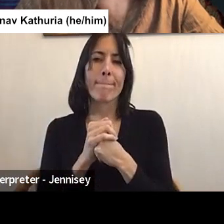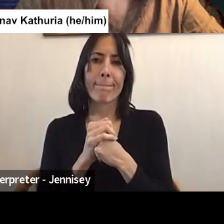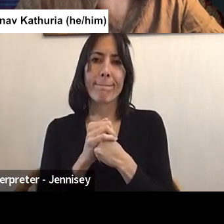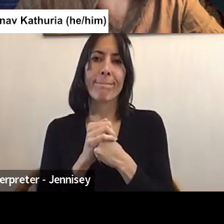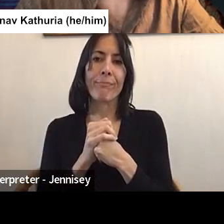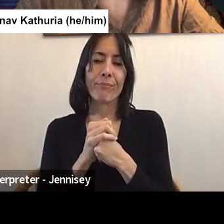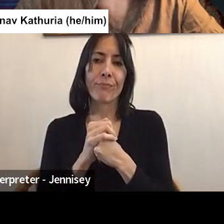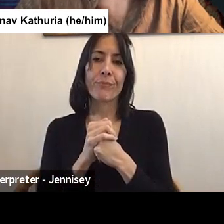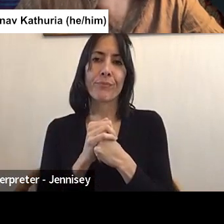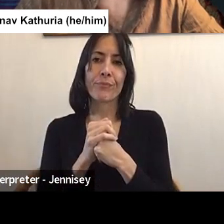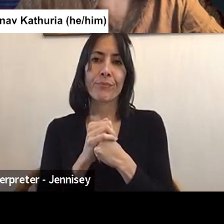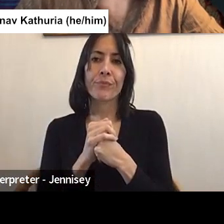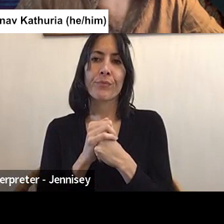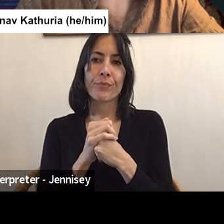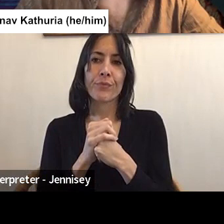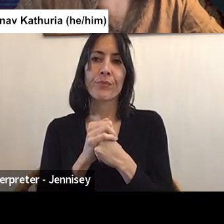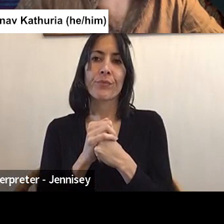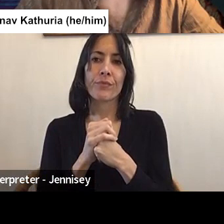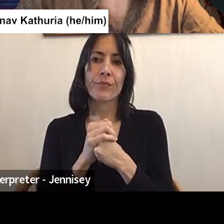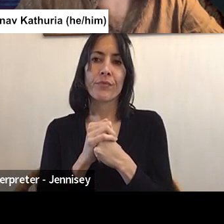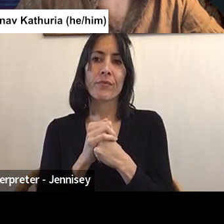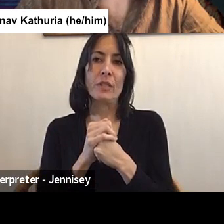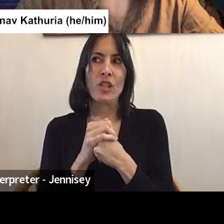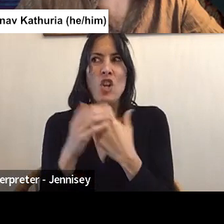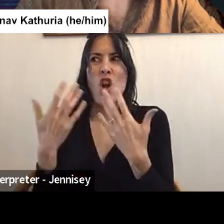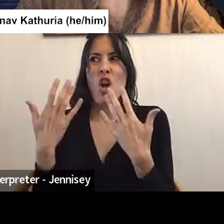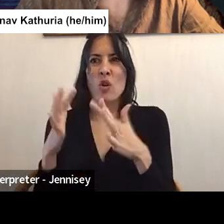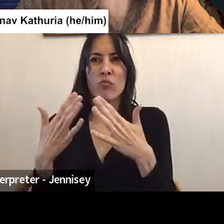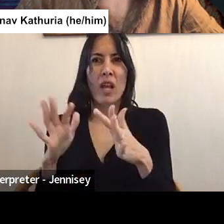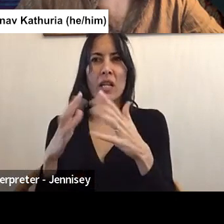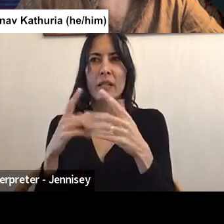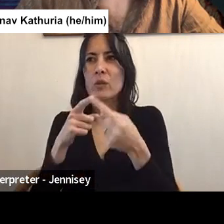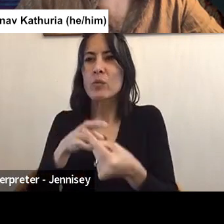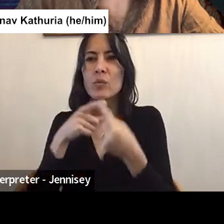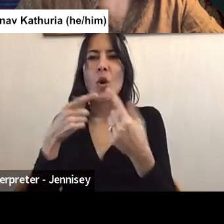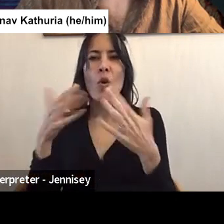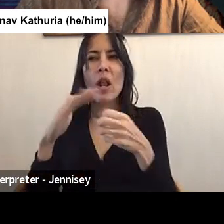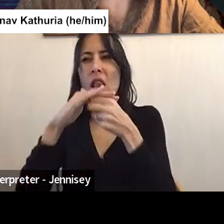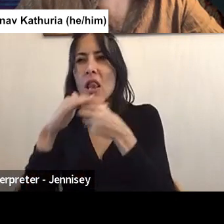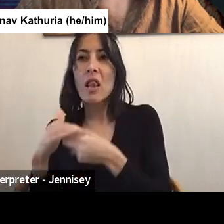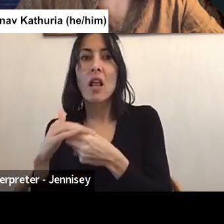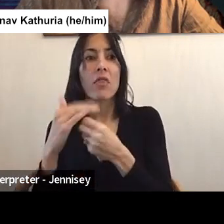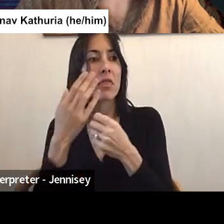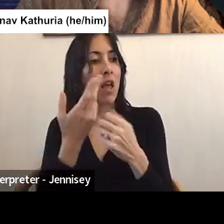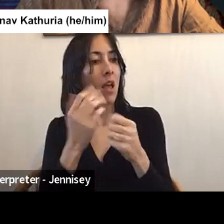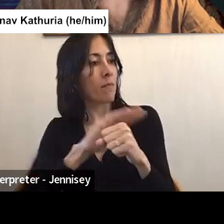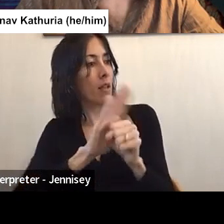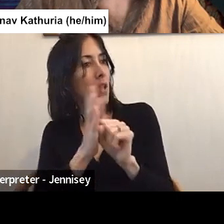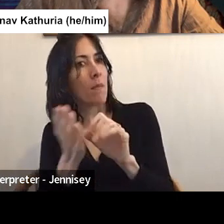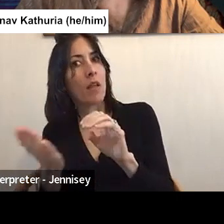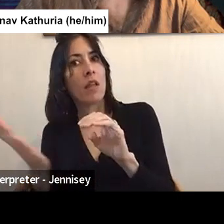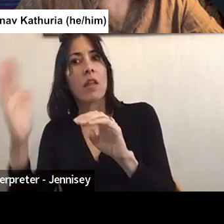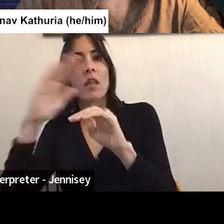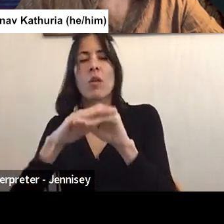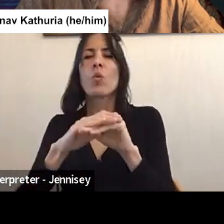entered into that already existing pandemic was now a pandemic that was health related in this